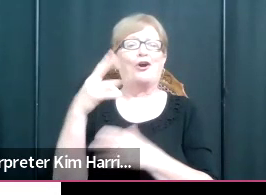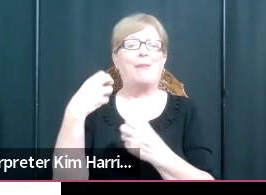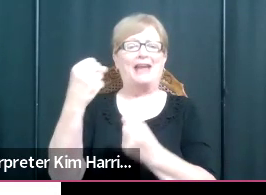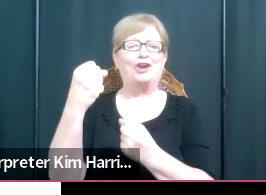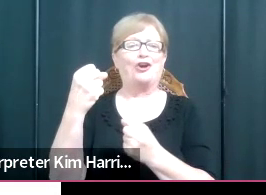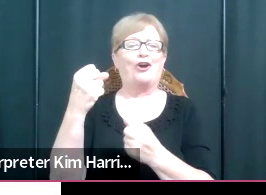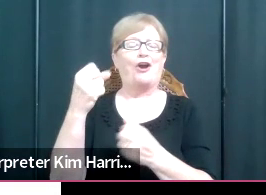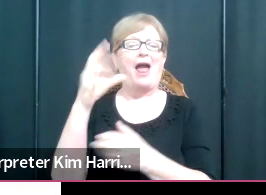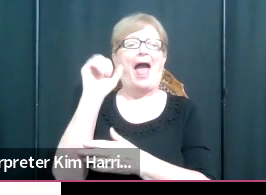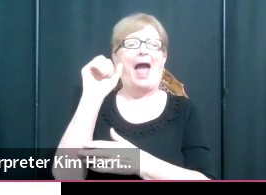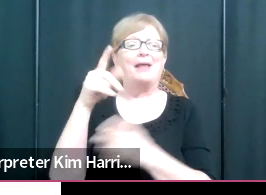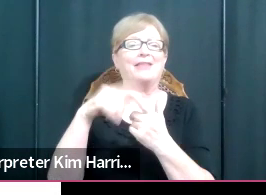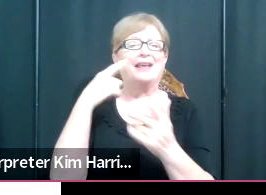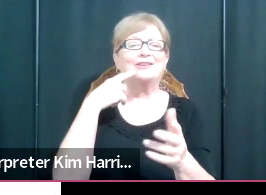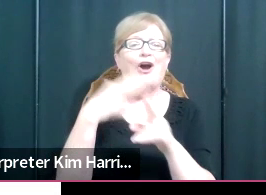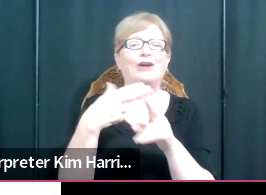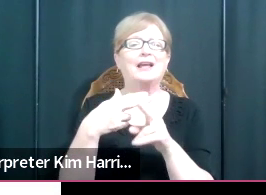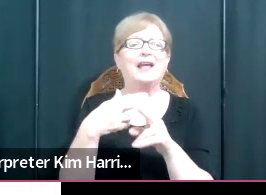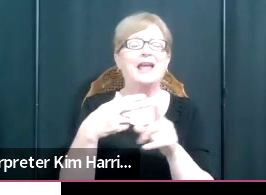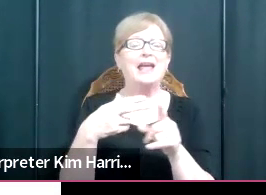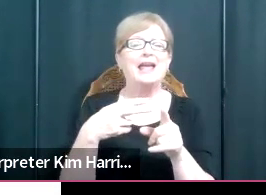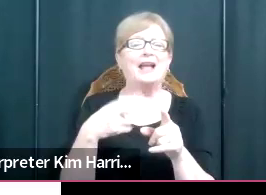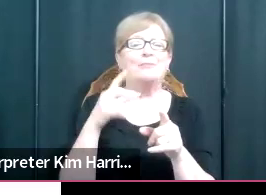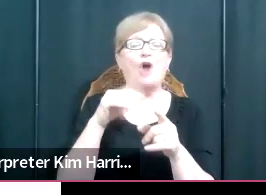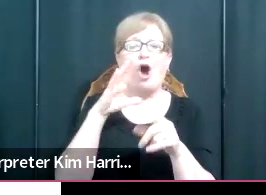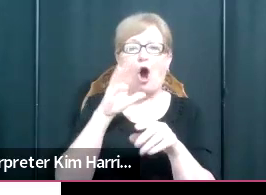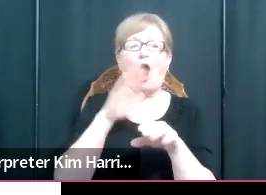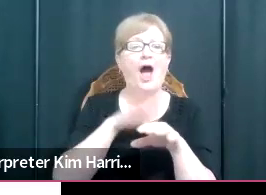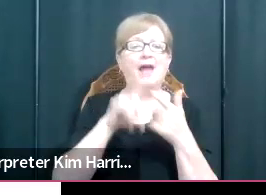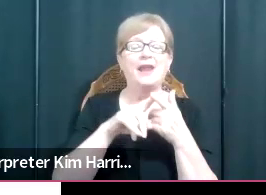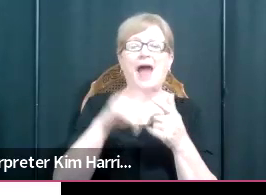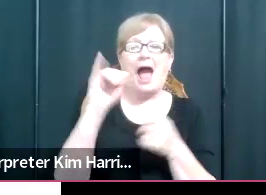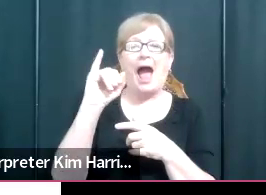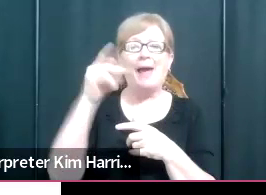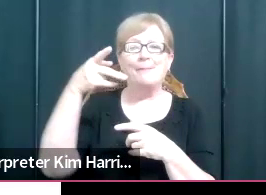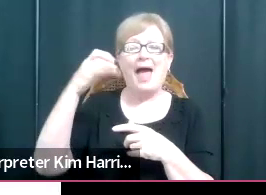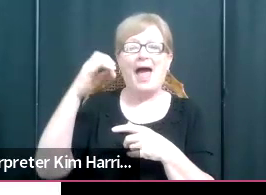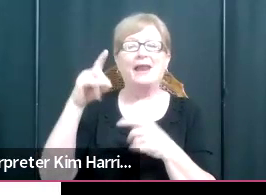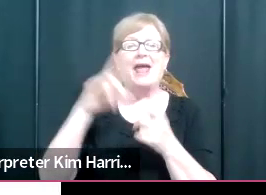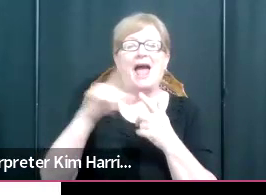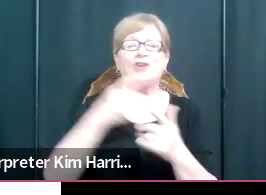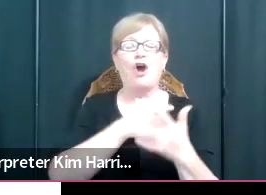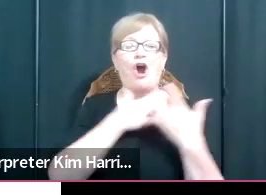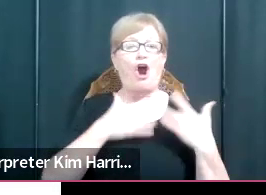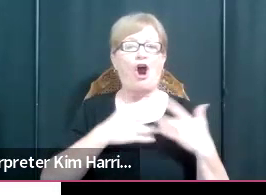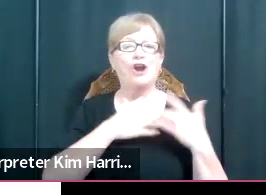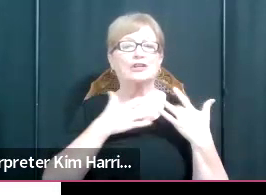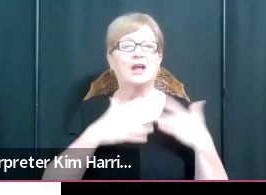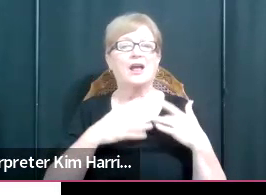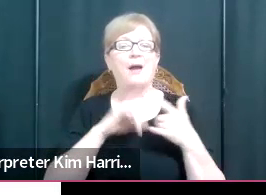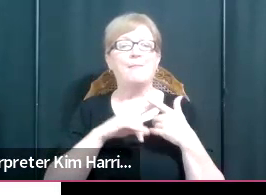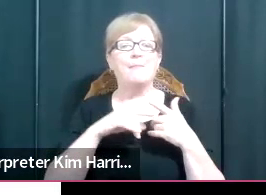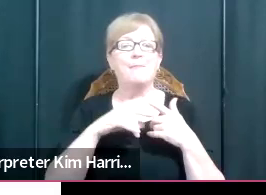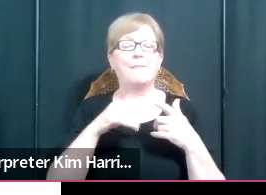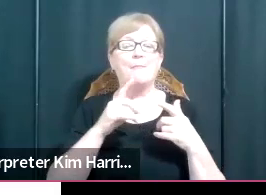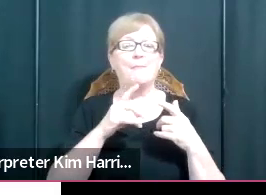already on an iPad, and it is a game that comes with a heart monitor that you wear like a Fitbit, and then